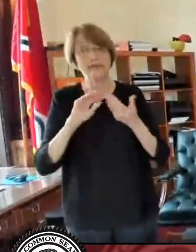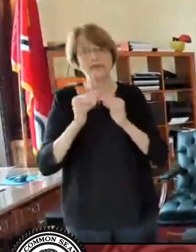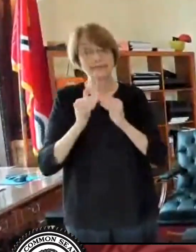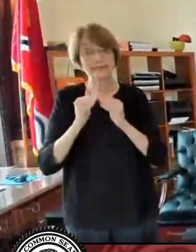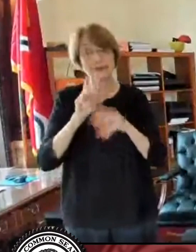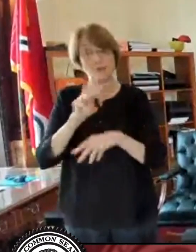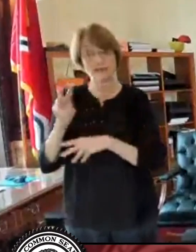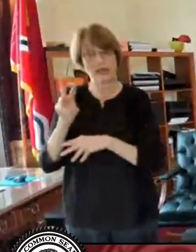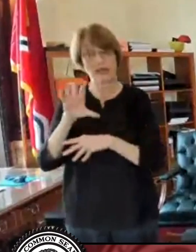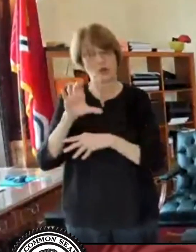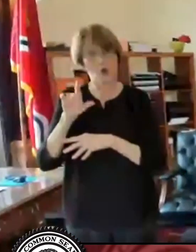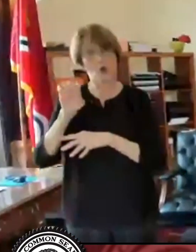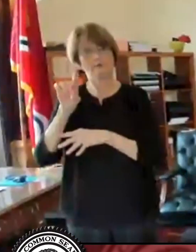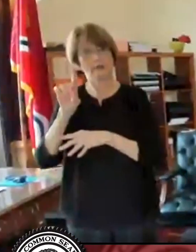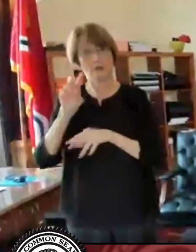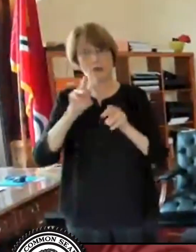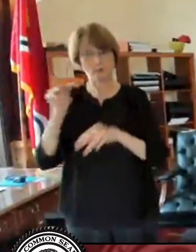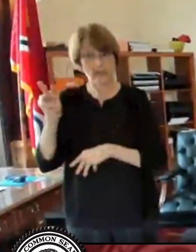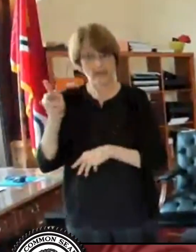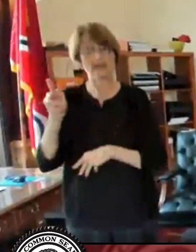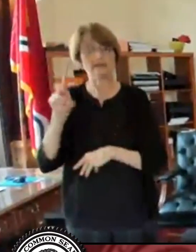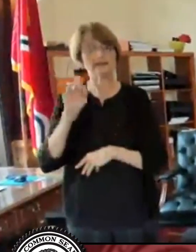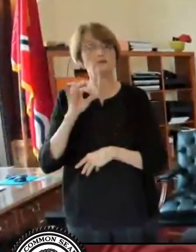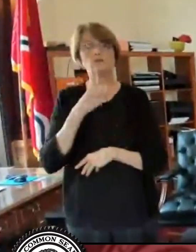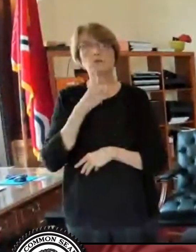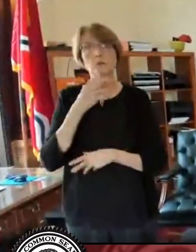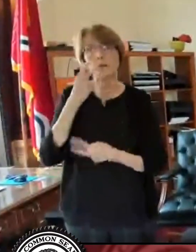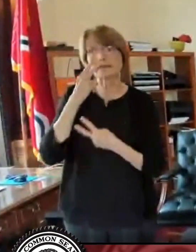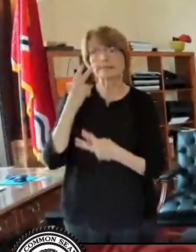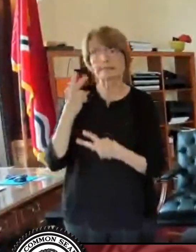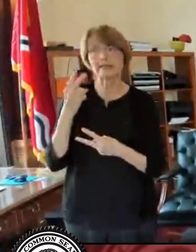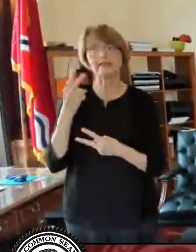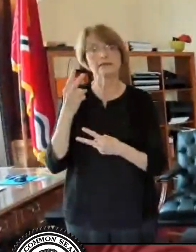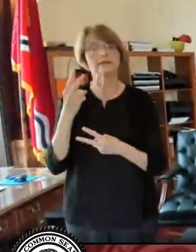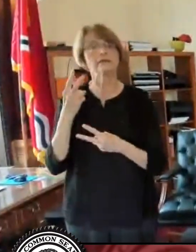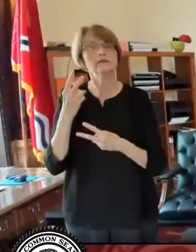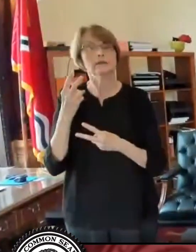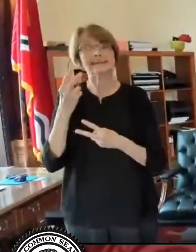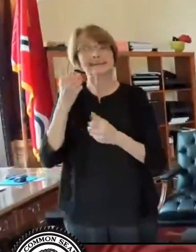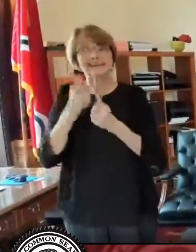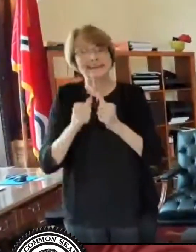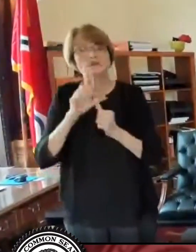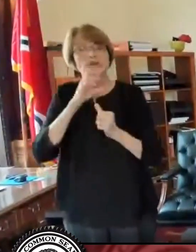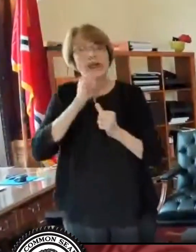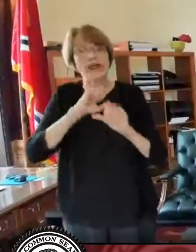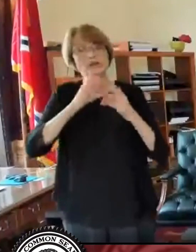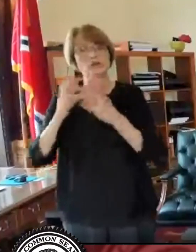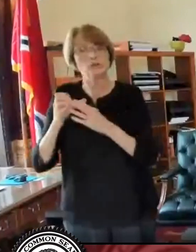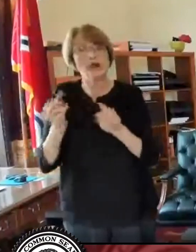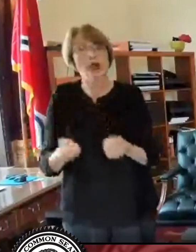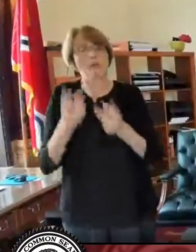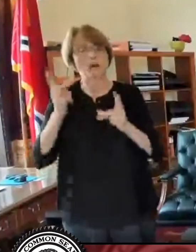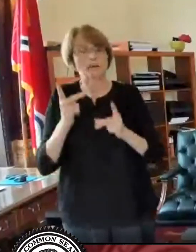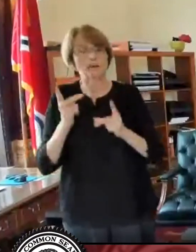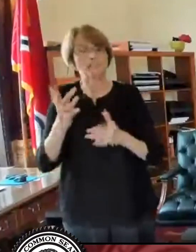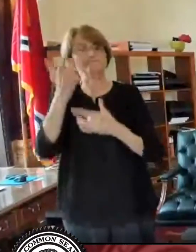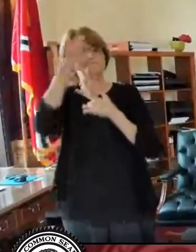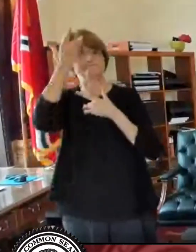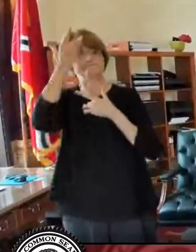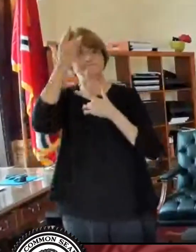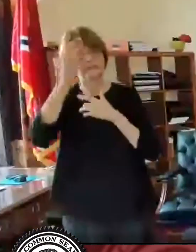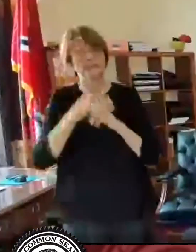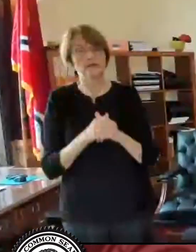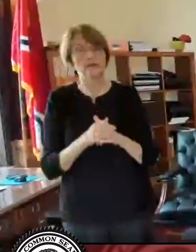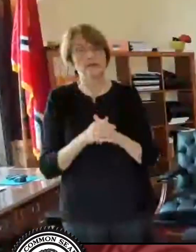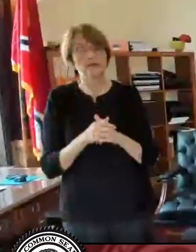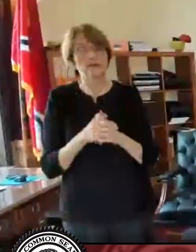COVID website, for those of you that want to see the information by age groups. That is